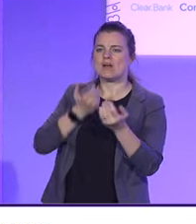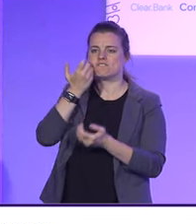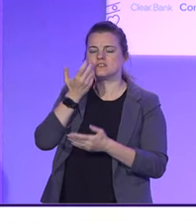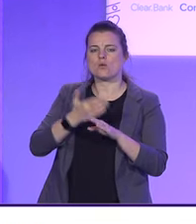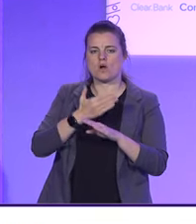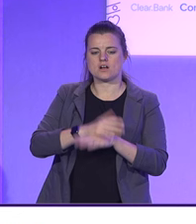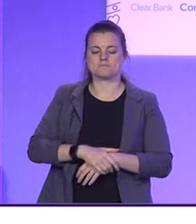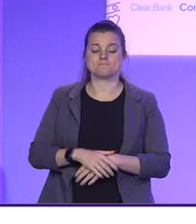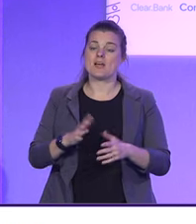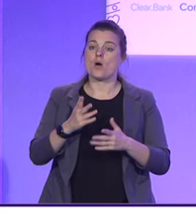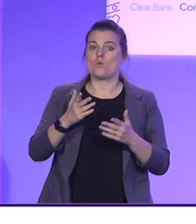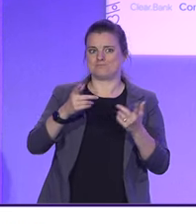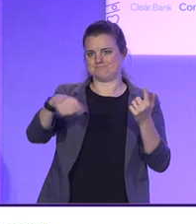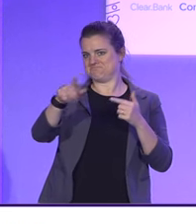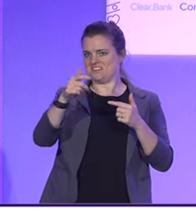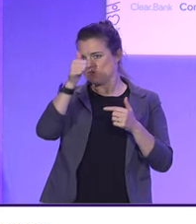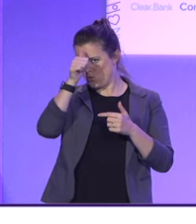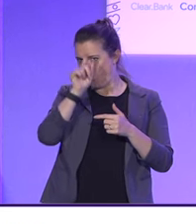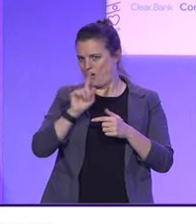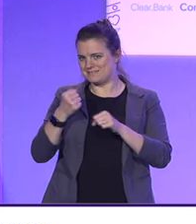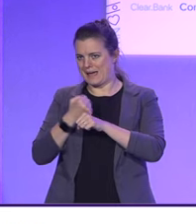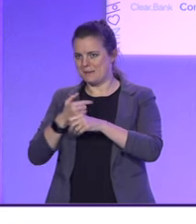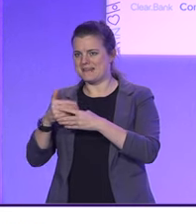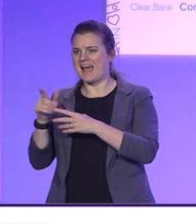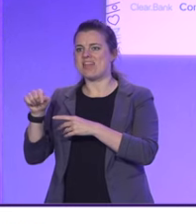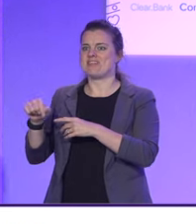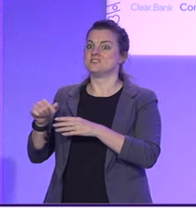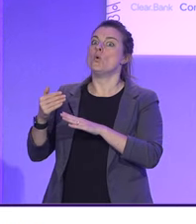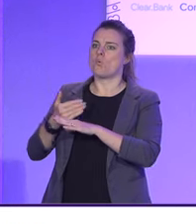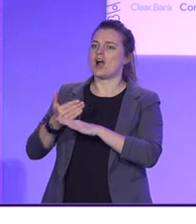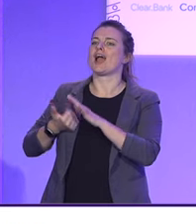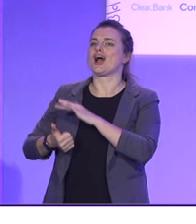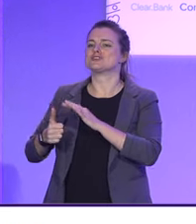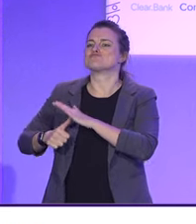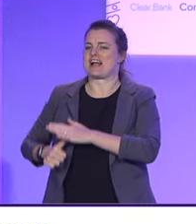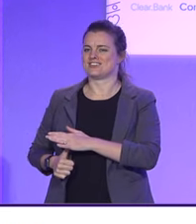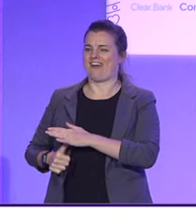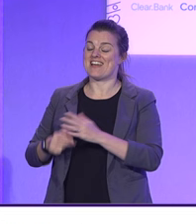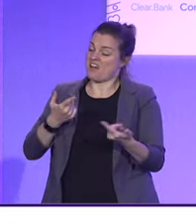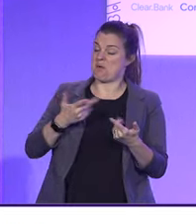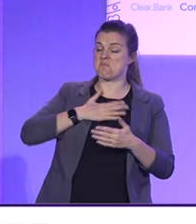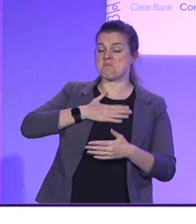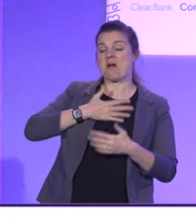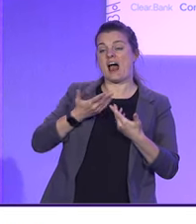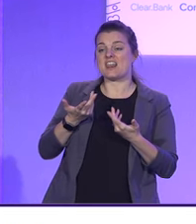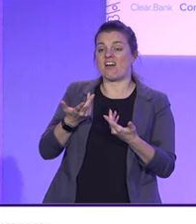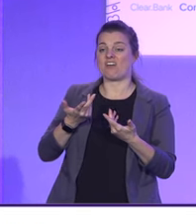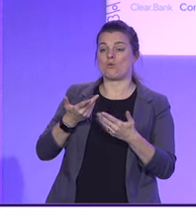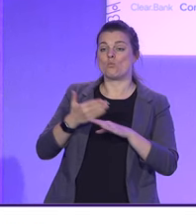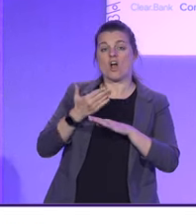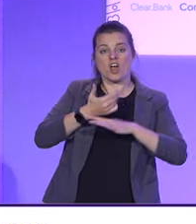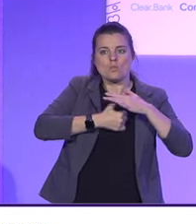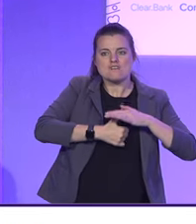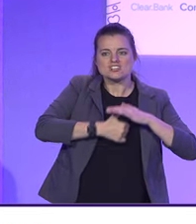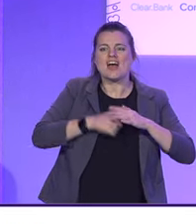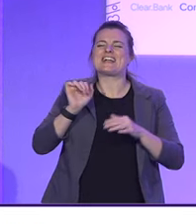familiar with is working under pressure. Personally, I like to work under pressure, and even though Game Day is a game, it does mirror real